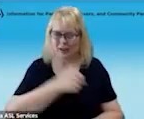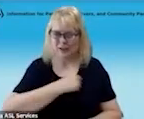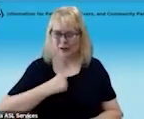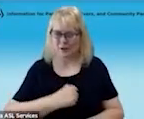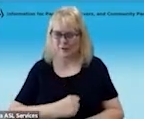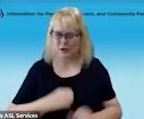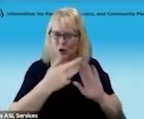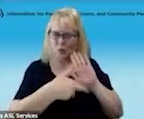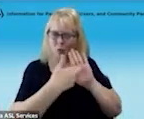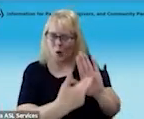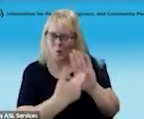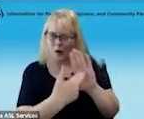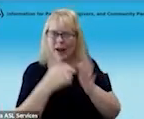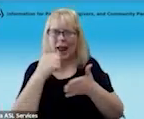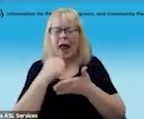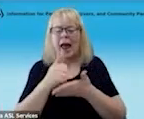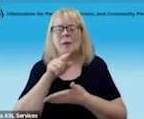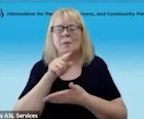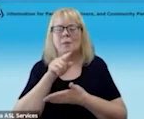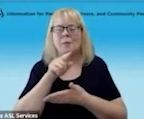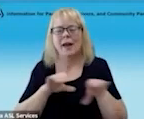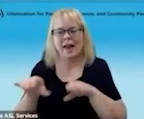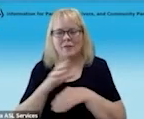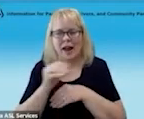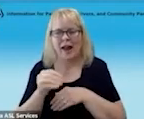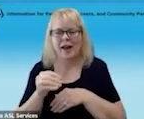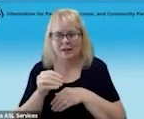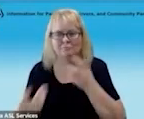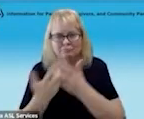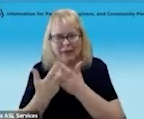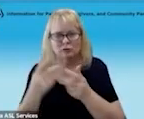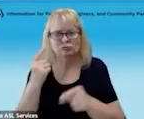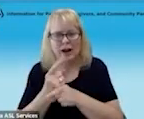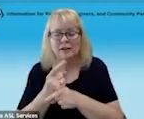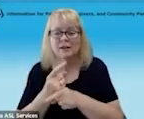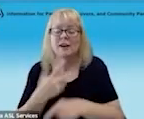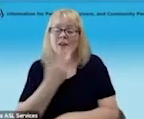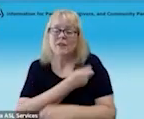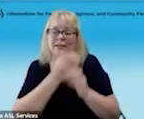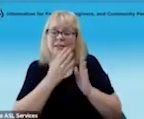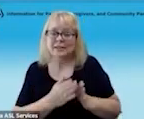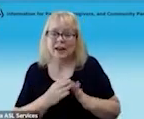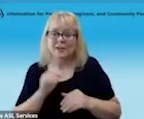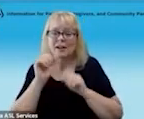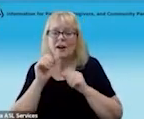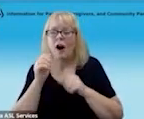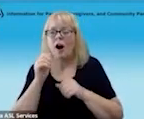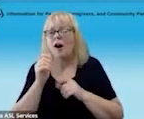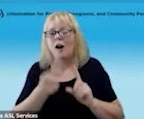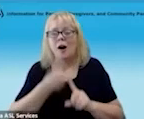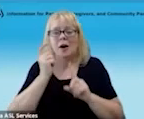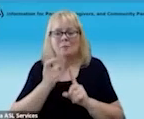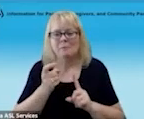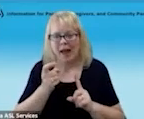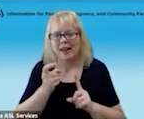When children arrive to the clinic, make sure that you make them feel that they are superheroes. Children consider superheroes their